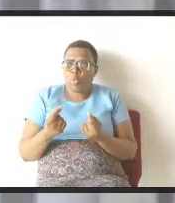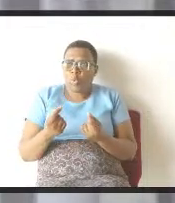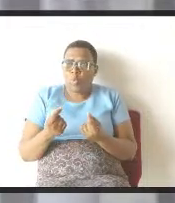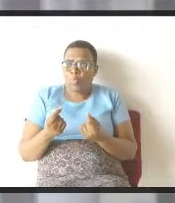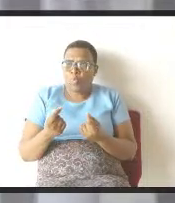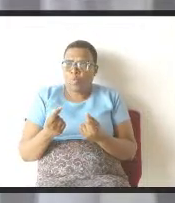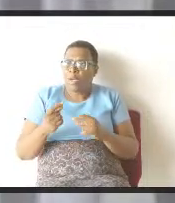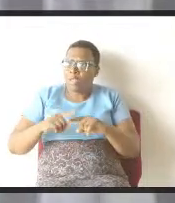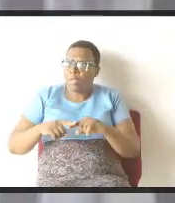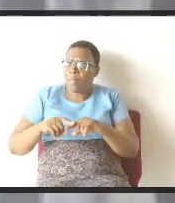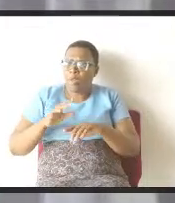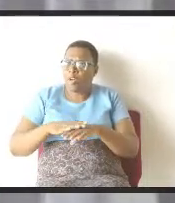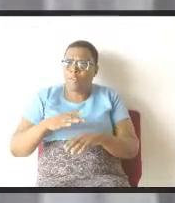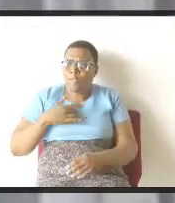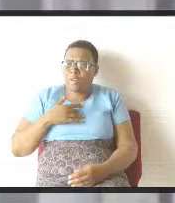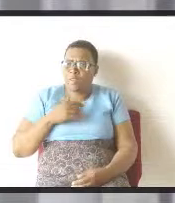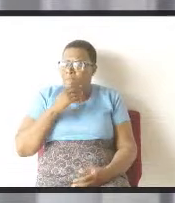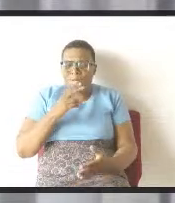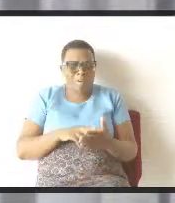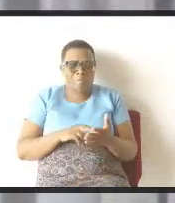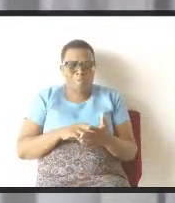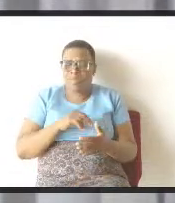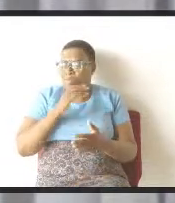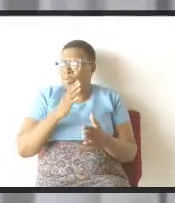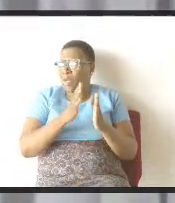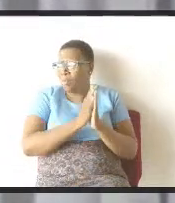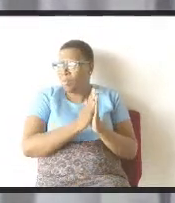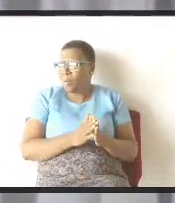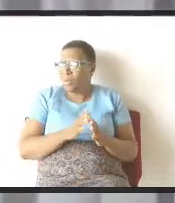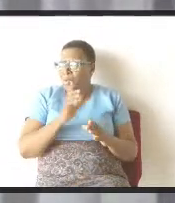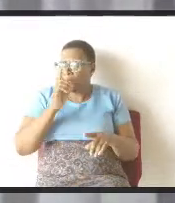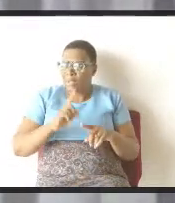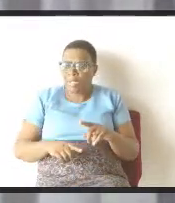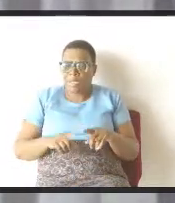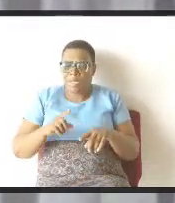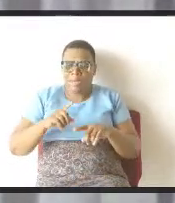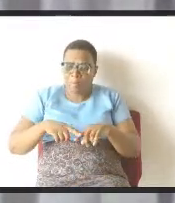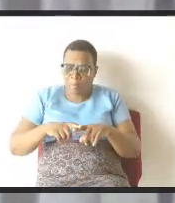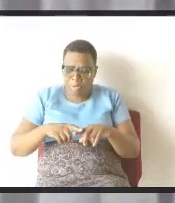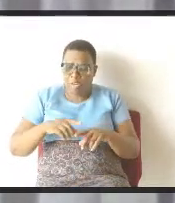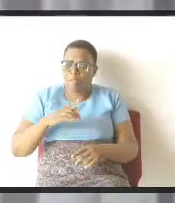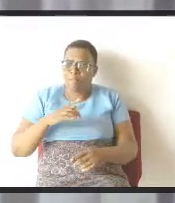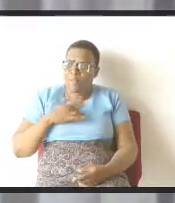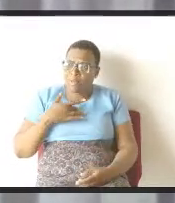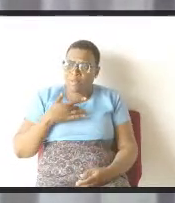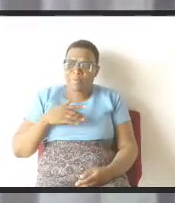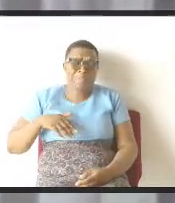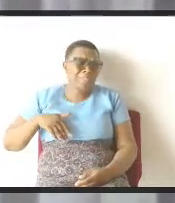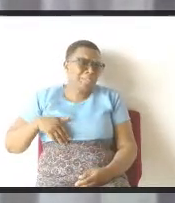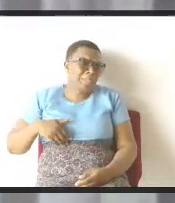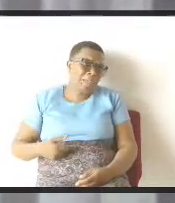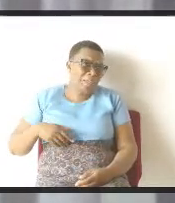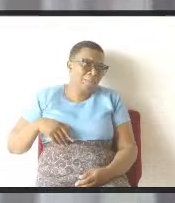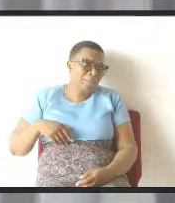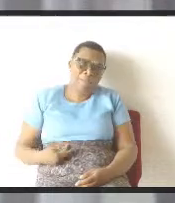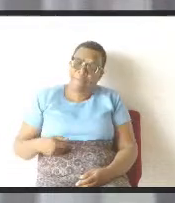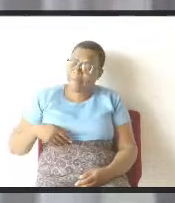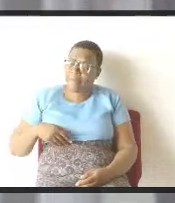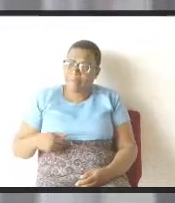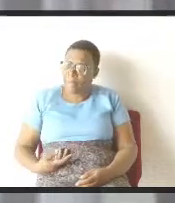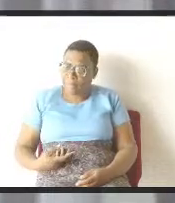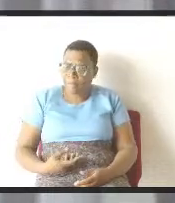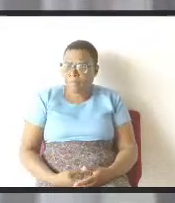not even read my Bible or pray. I feel drained, feel tired, exhausted.